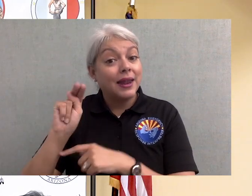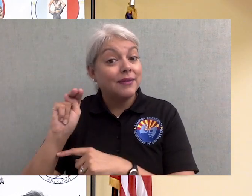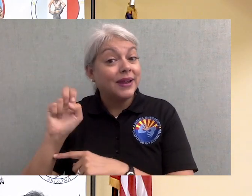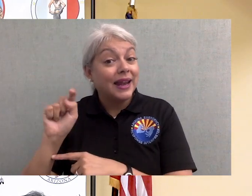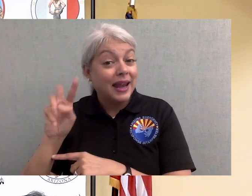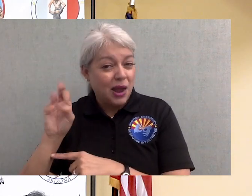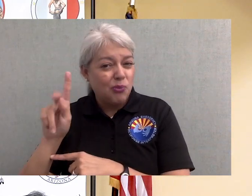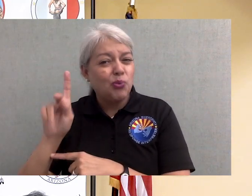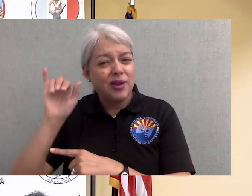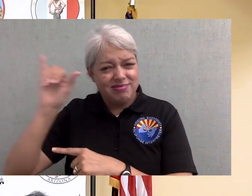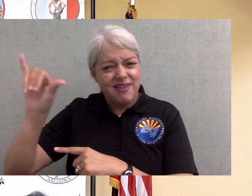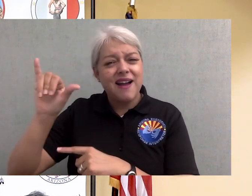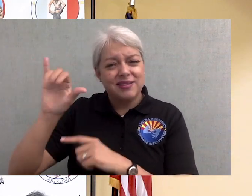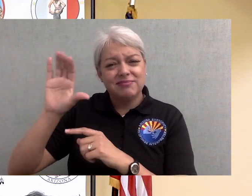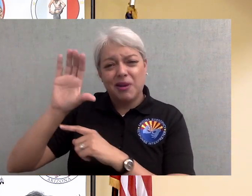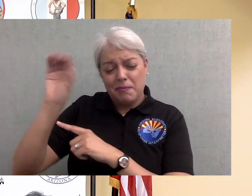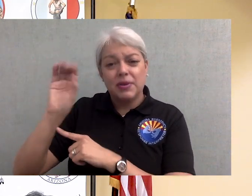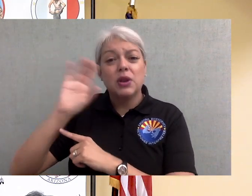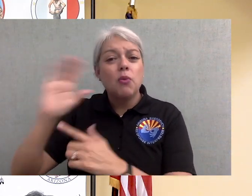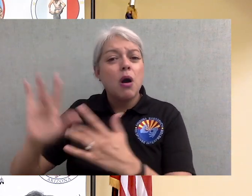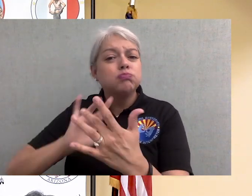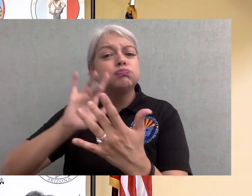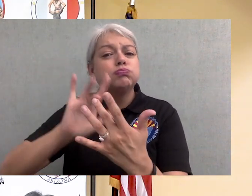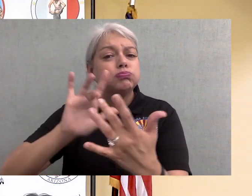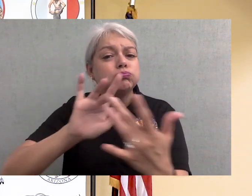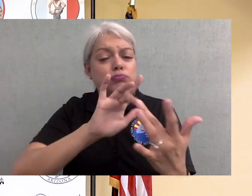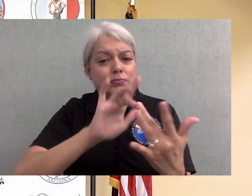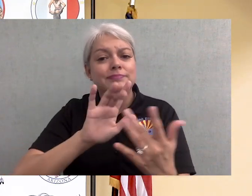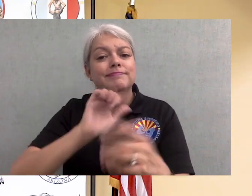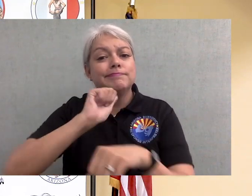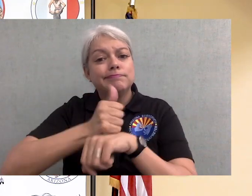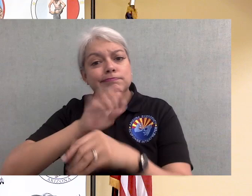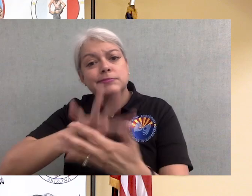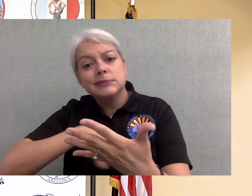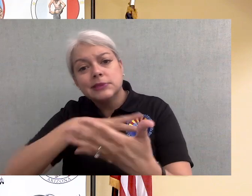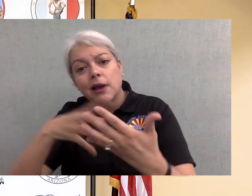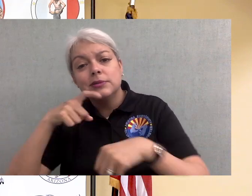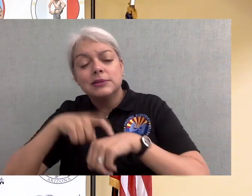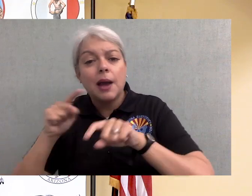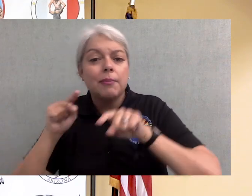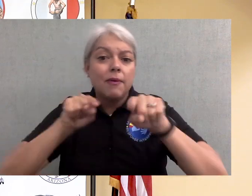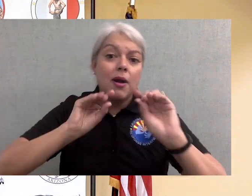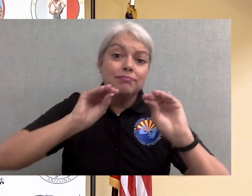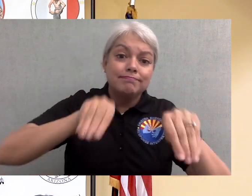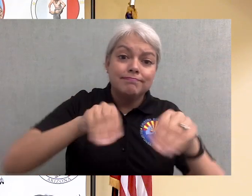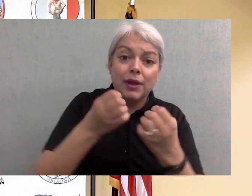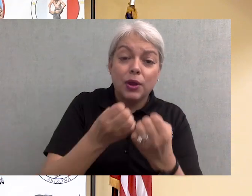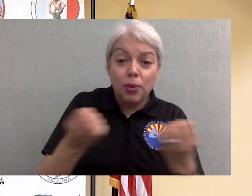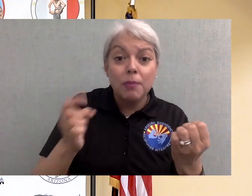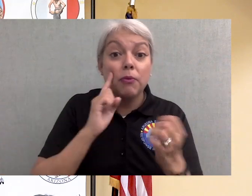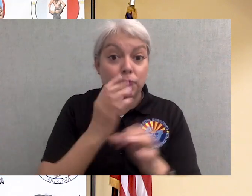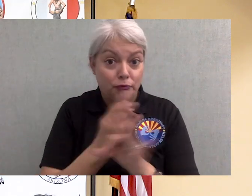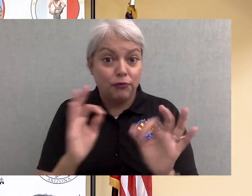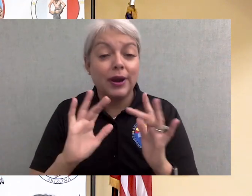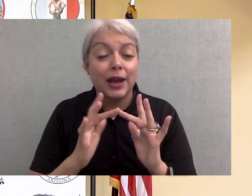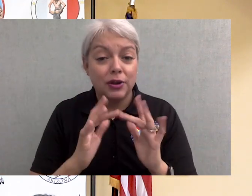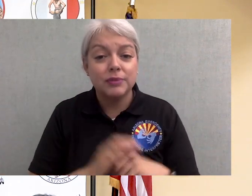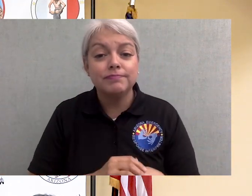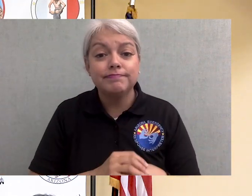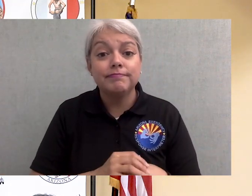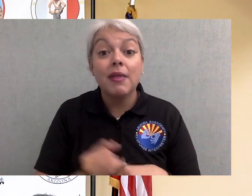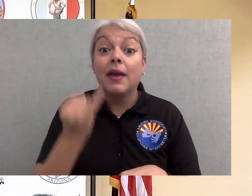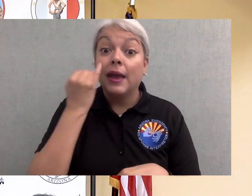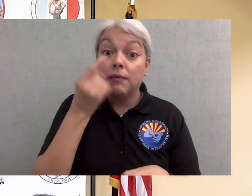to provide the installation of the equipment in your home. Homeowners, we ask you to contact